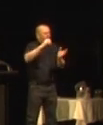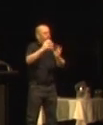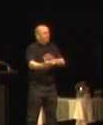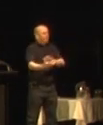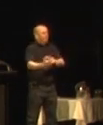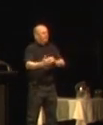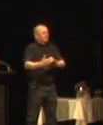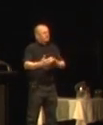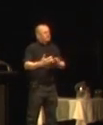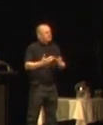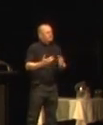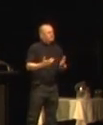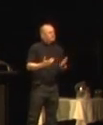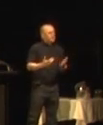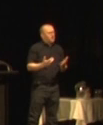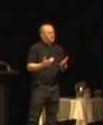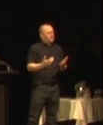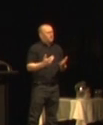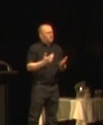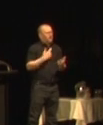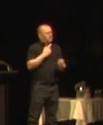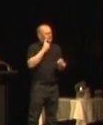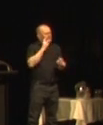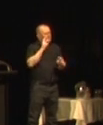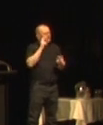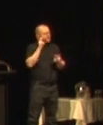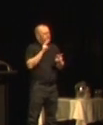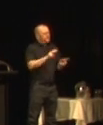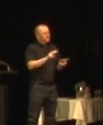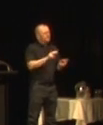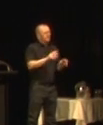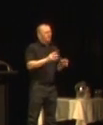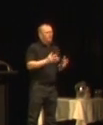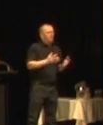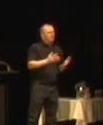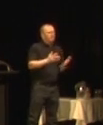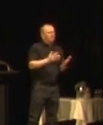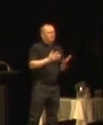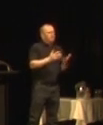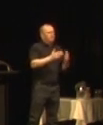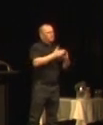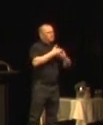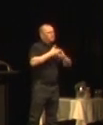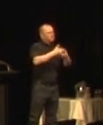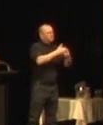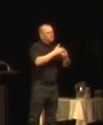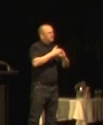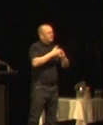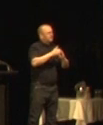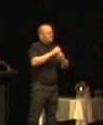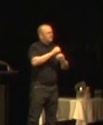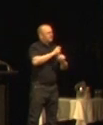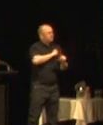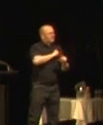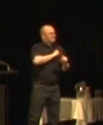built on this knowledge of garnering civic trust by being cautious and neutral. I use the neutral word. That's a whole landmine now. But I